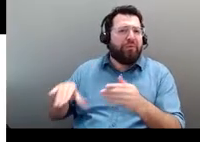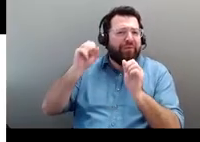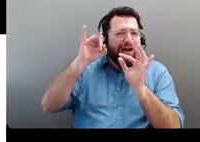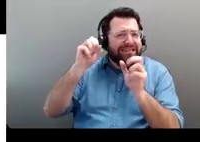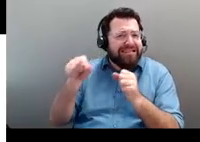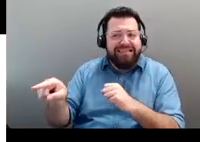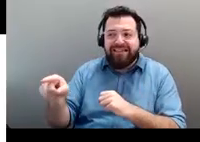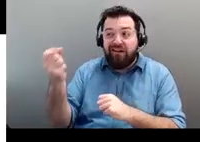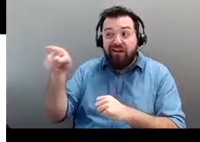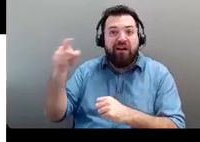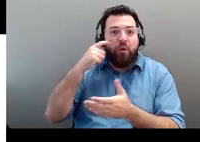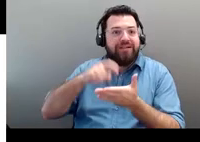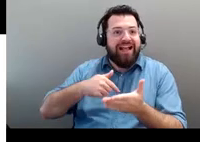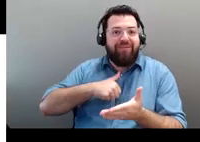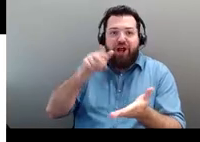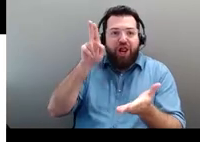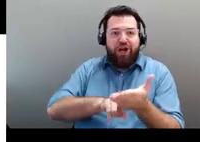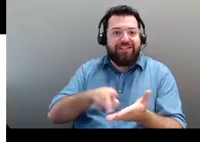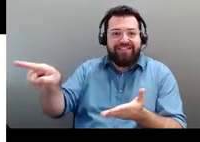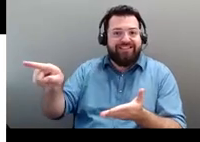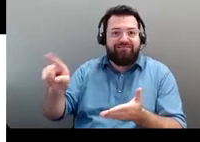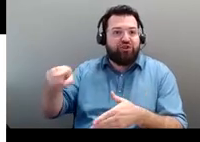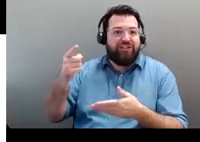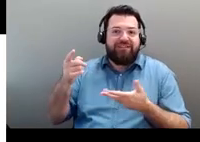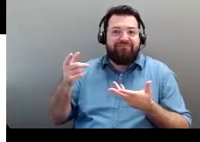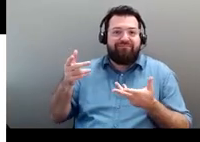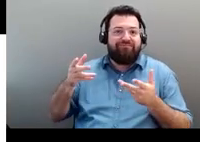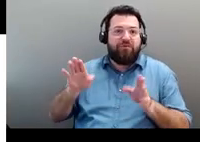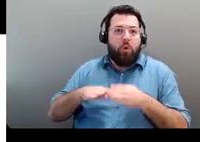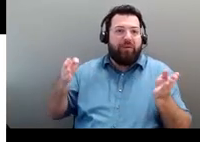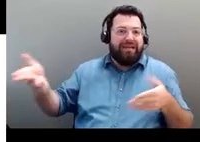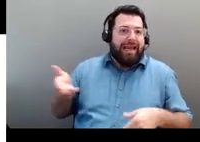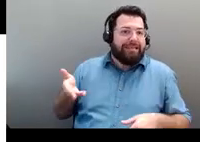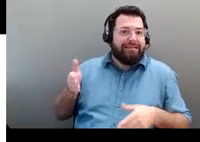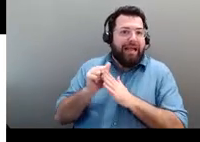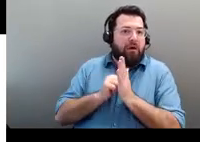I'm not logged in to this account. This is just